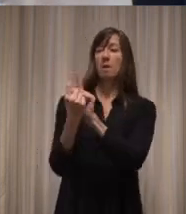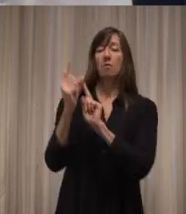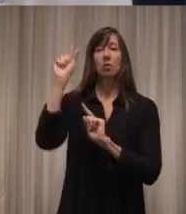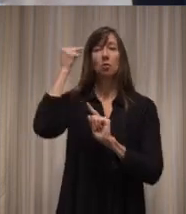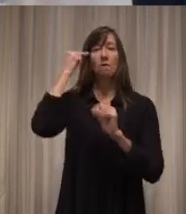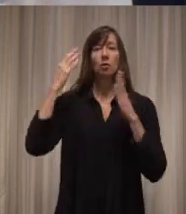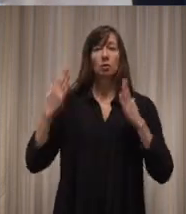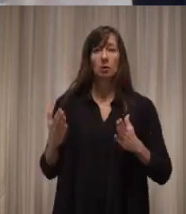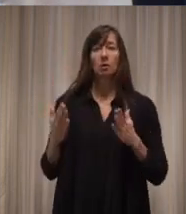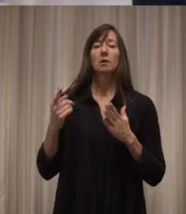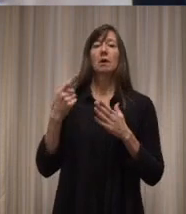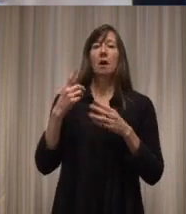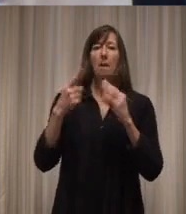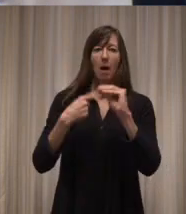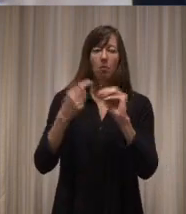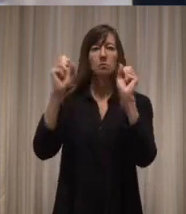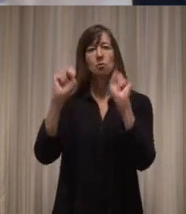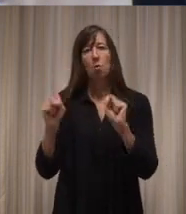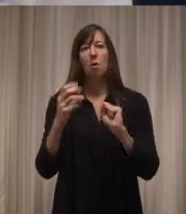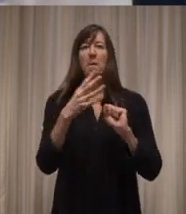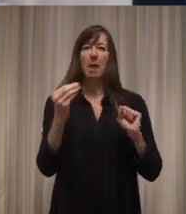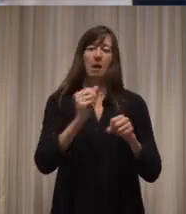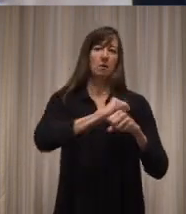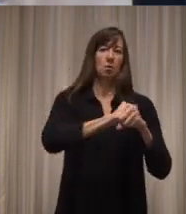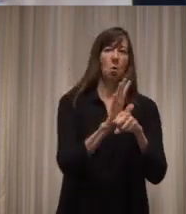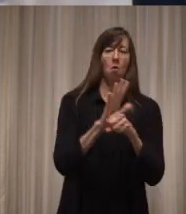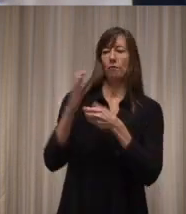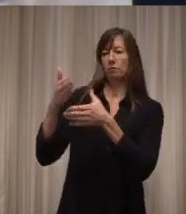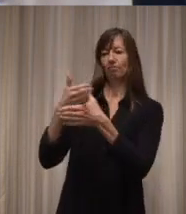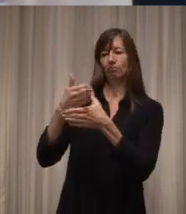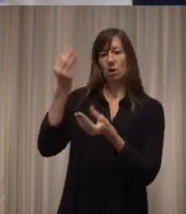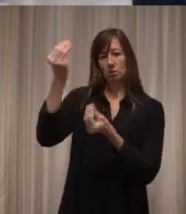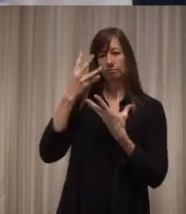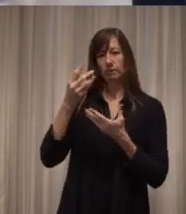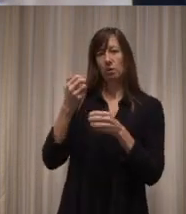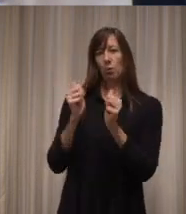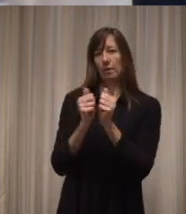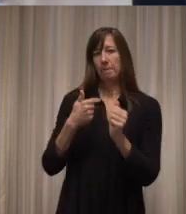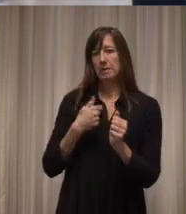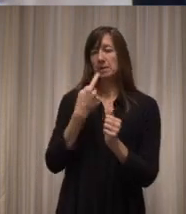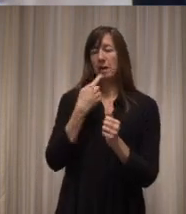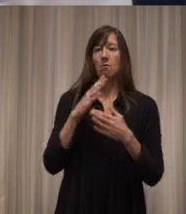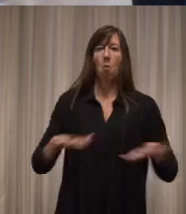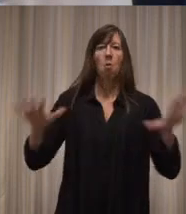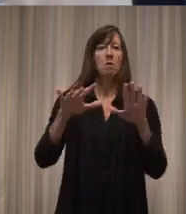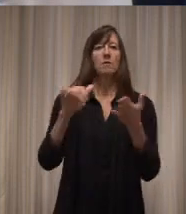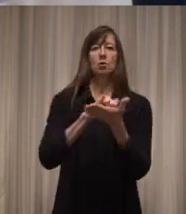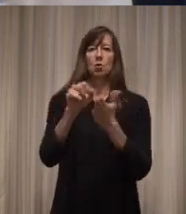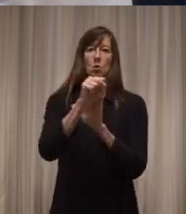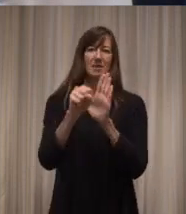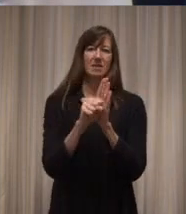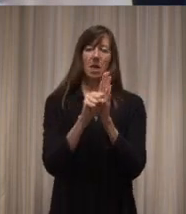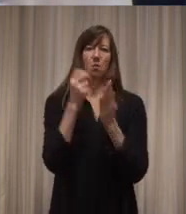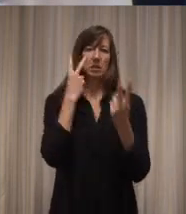shared updates on COVID. Across the state, we're seeing this surge, and it was very clear, and he made clear, that if